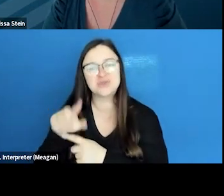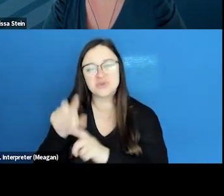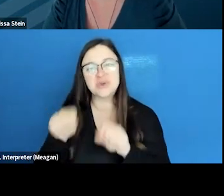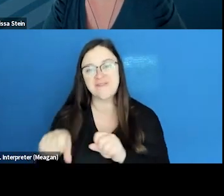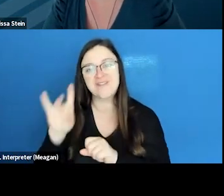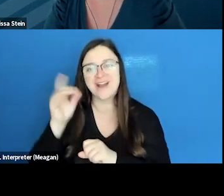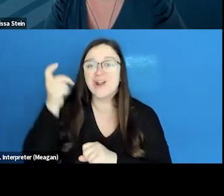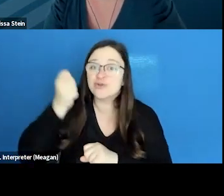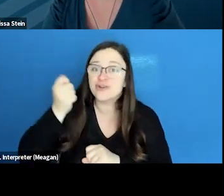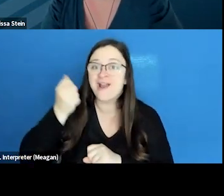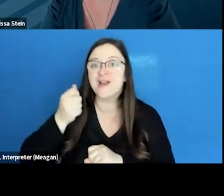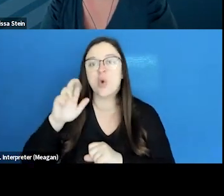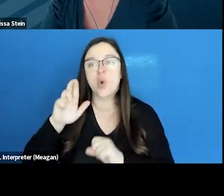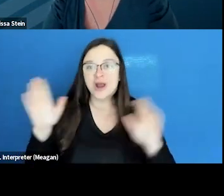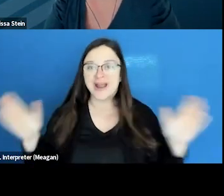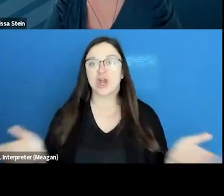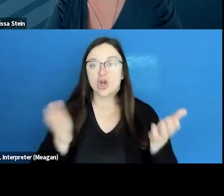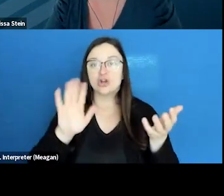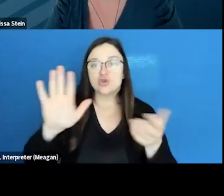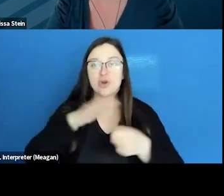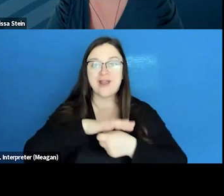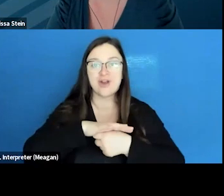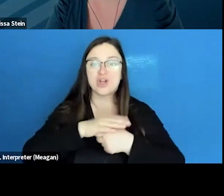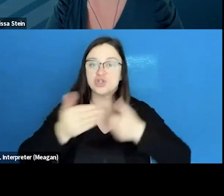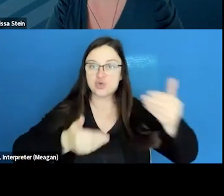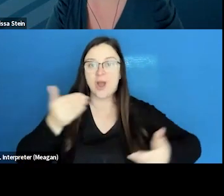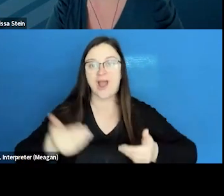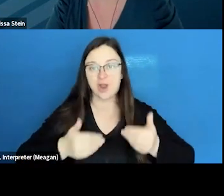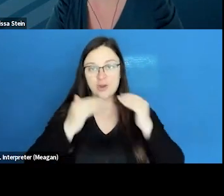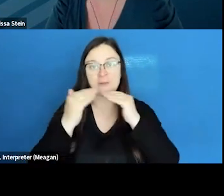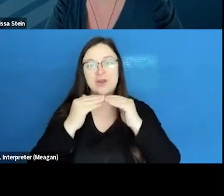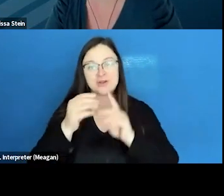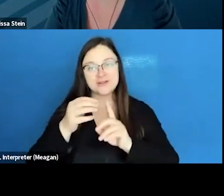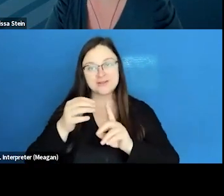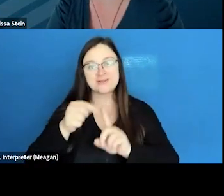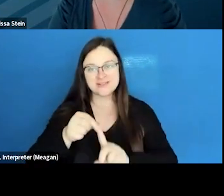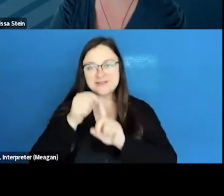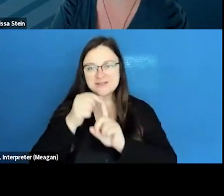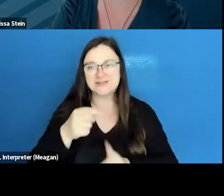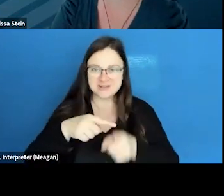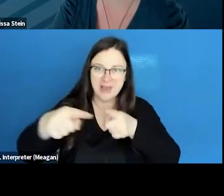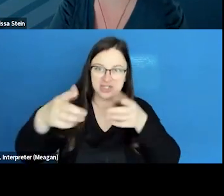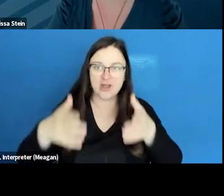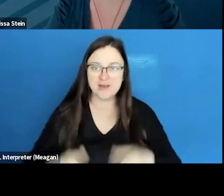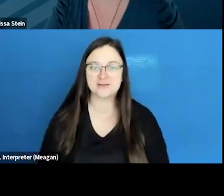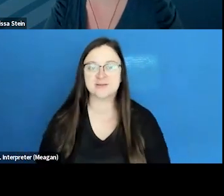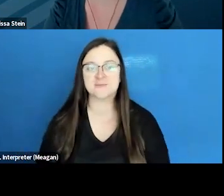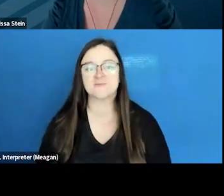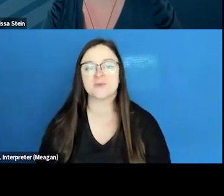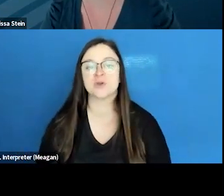grants or at least encourage your county to hire peer specialists. And that's, or you